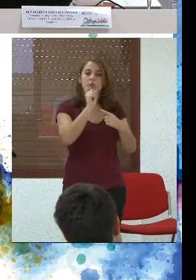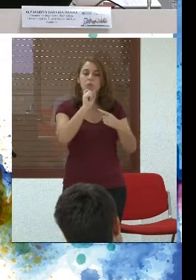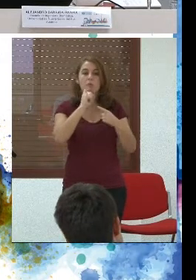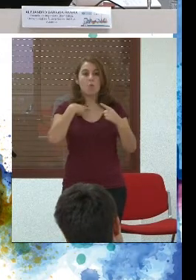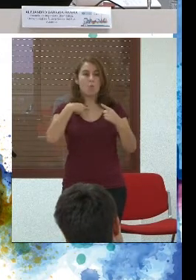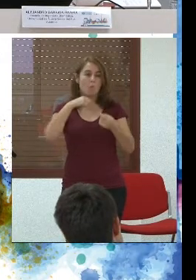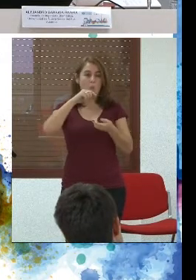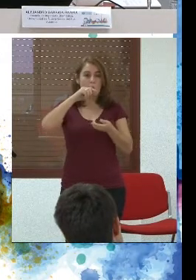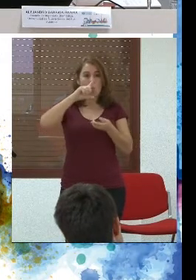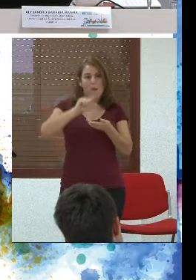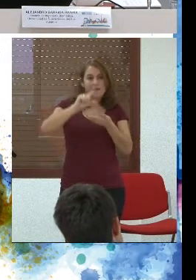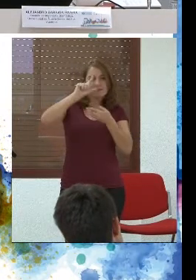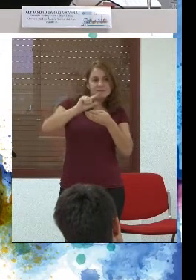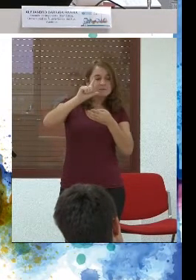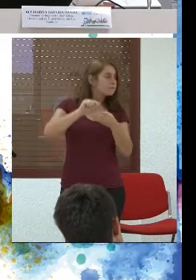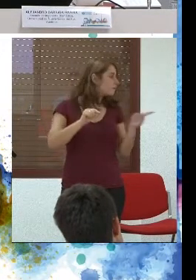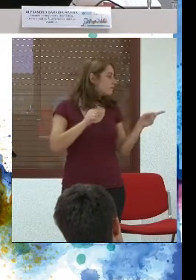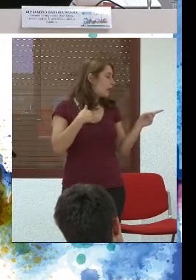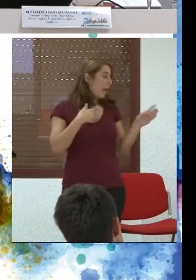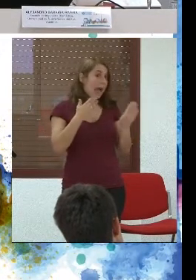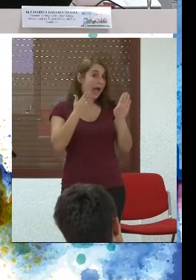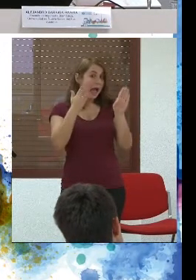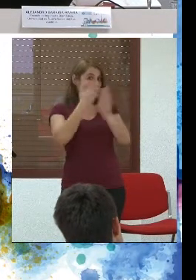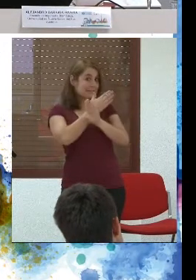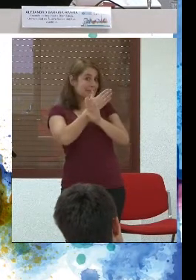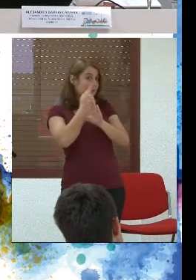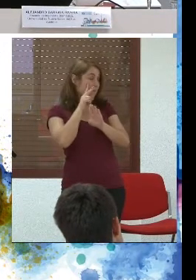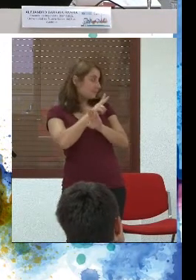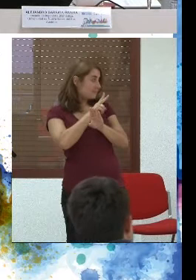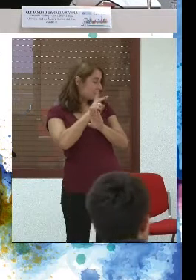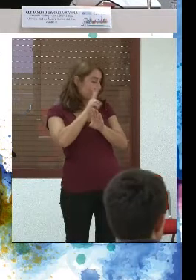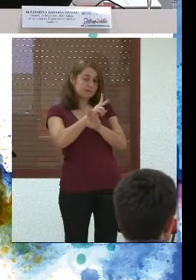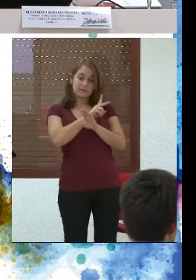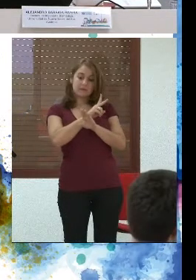activator. They do a transmission with these springs before